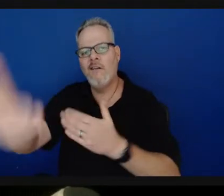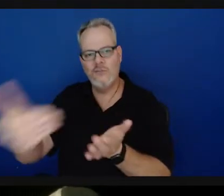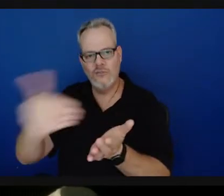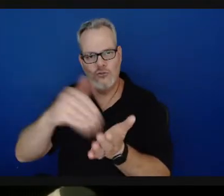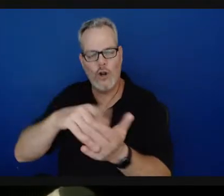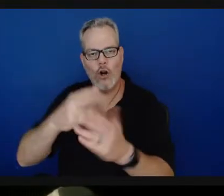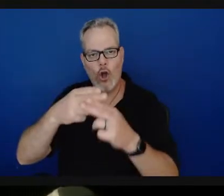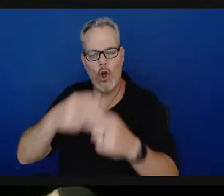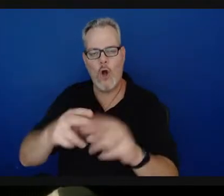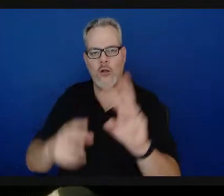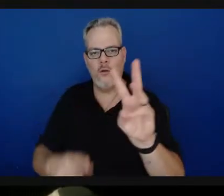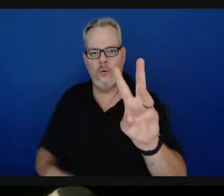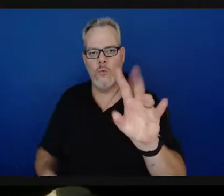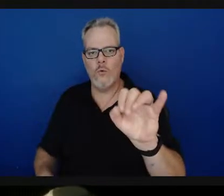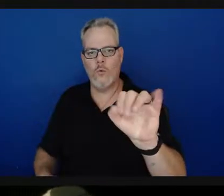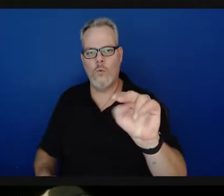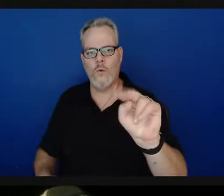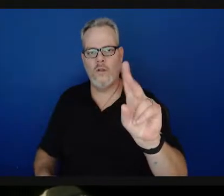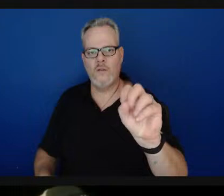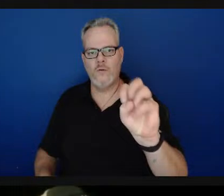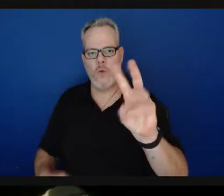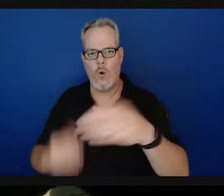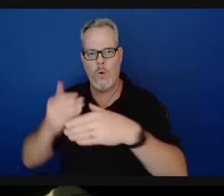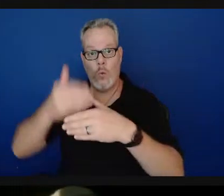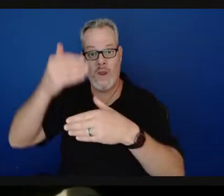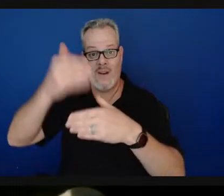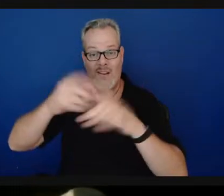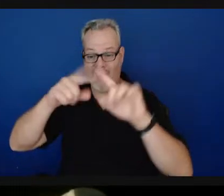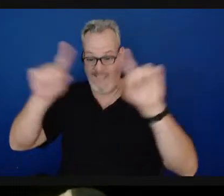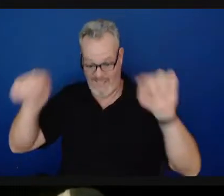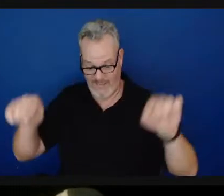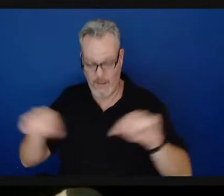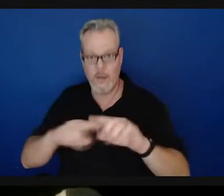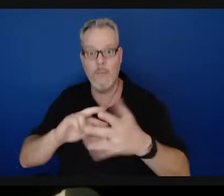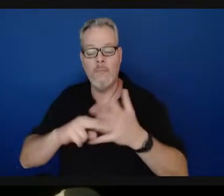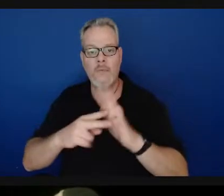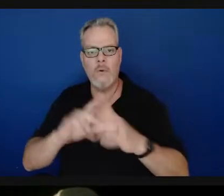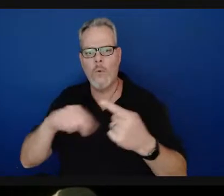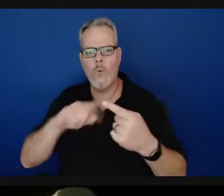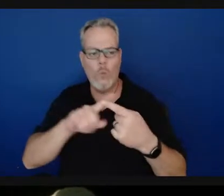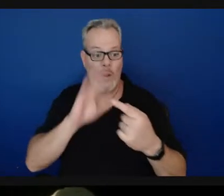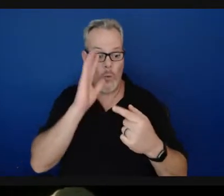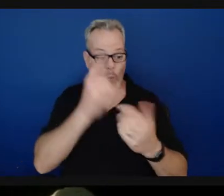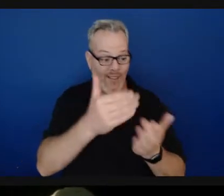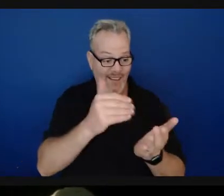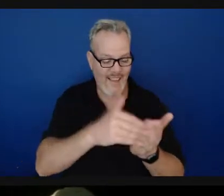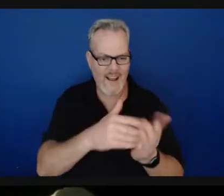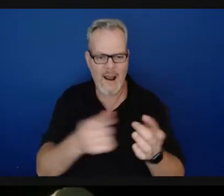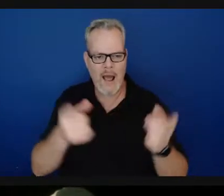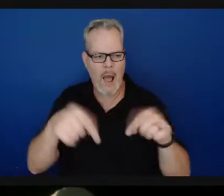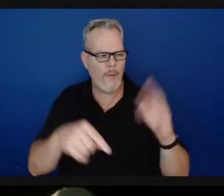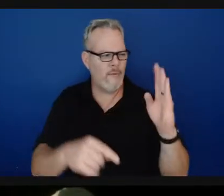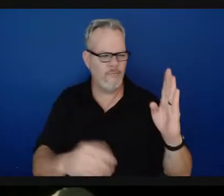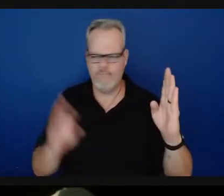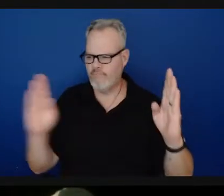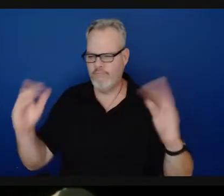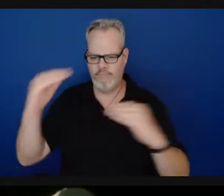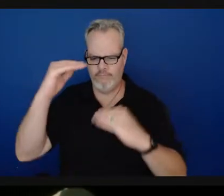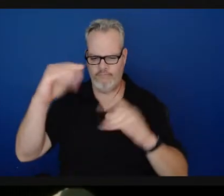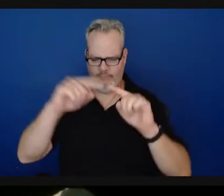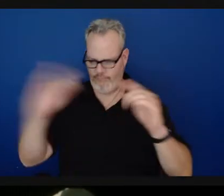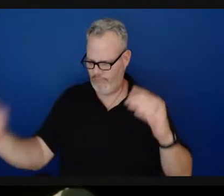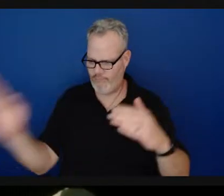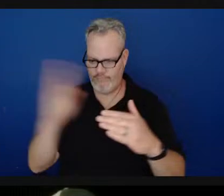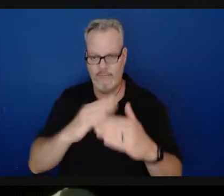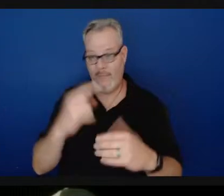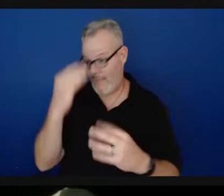window in the most recent USGS notice in advance of this eruption, suggesting it would occur between Tuesday and Sunday,